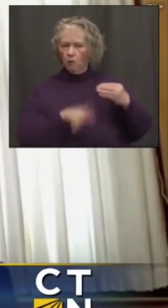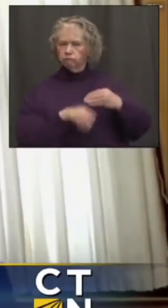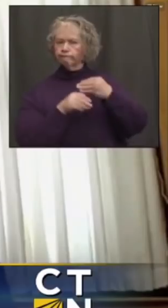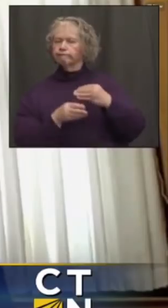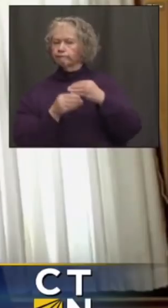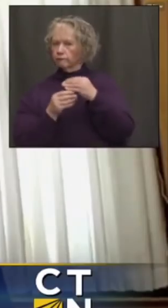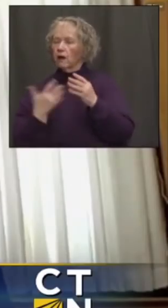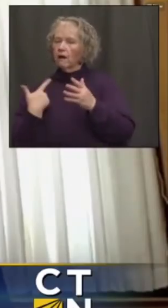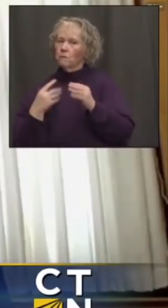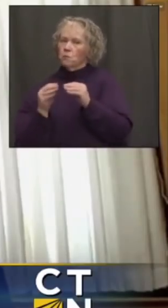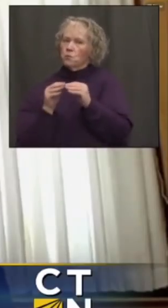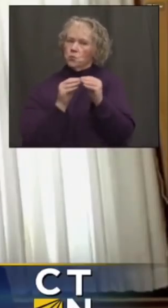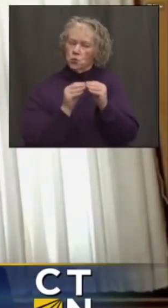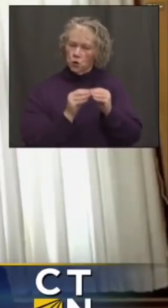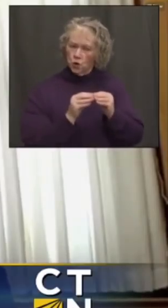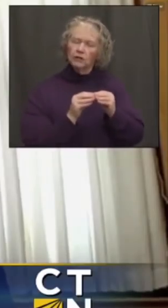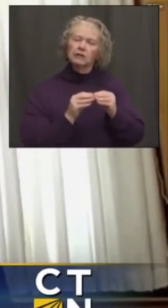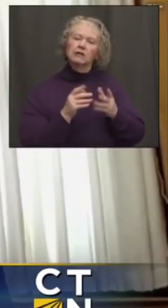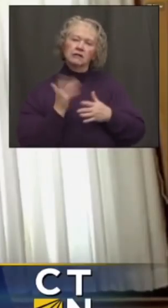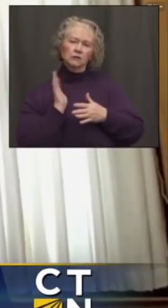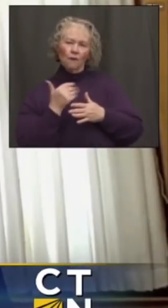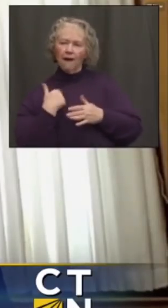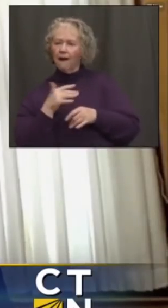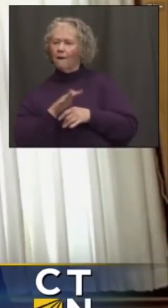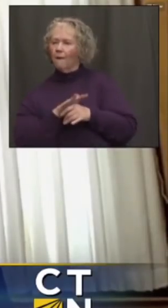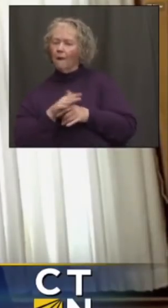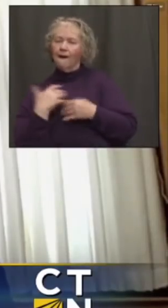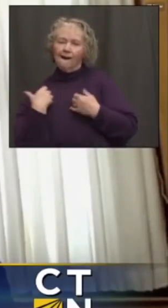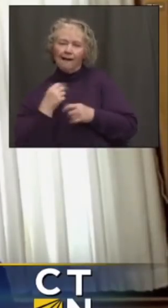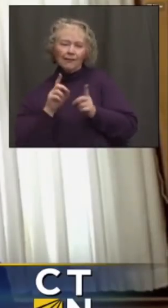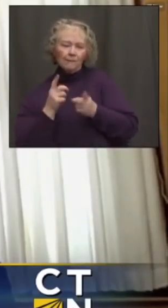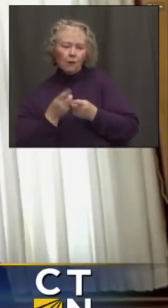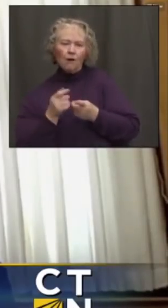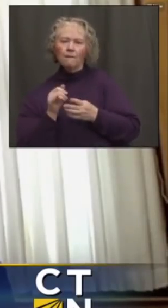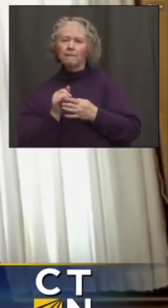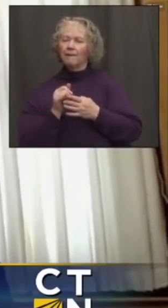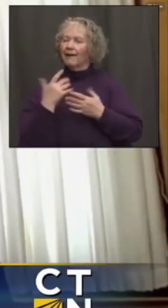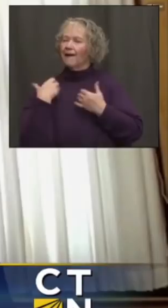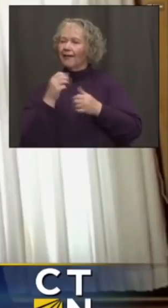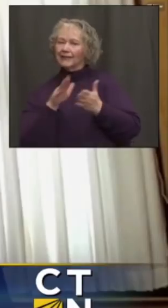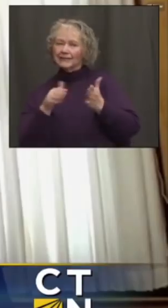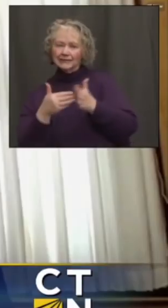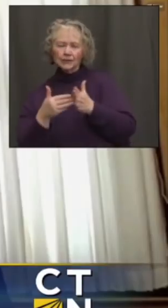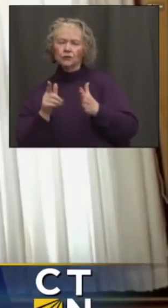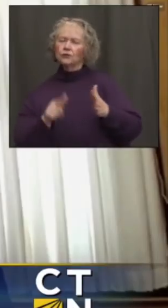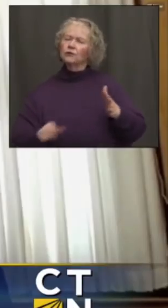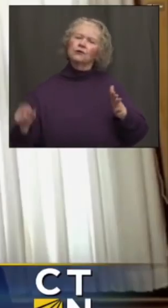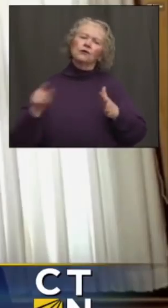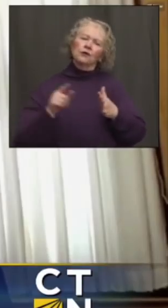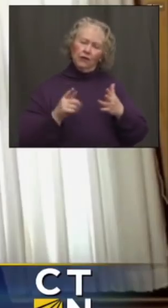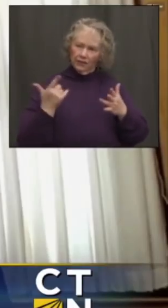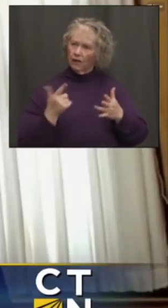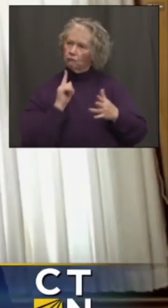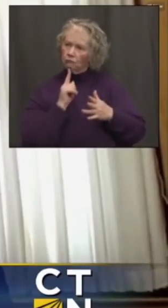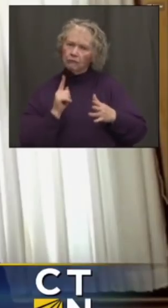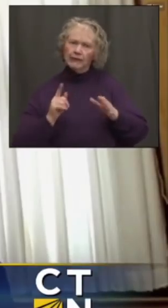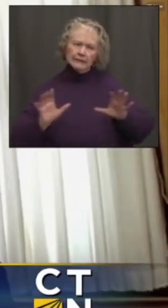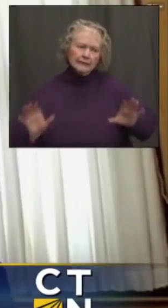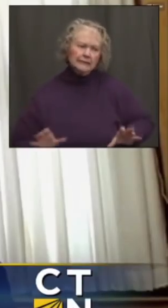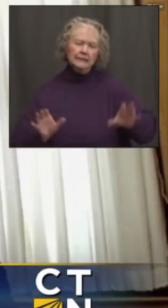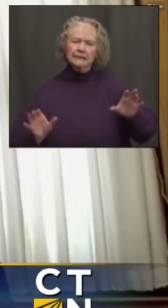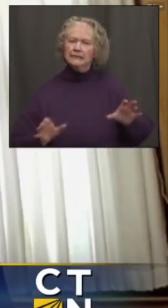and we're looking to take them up on as many of those mobile units as we can get to complement the dozens of other mobile units we already have stood up around the